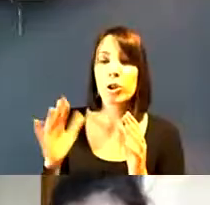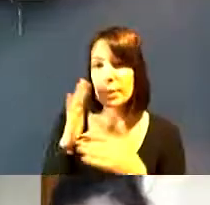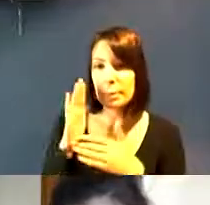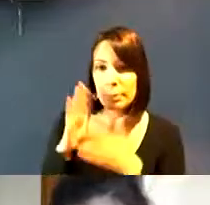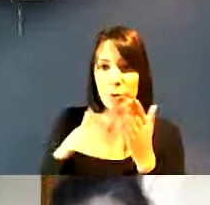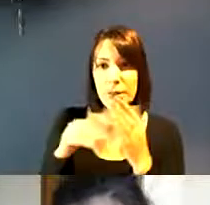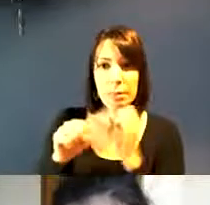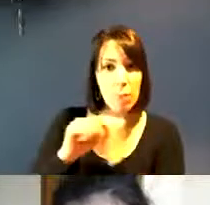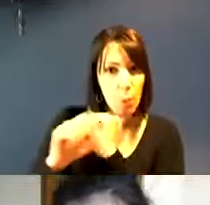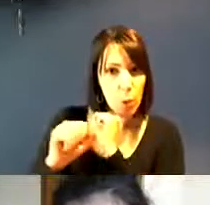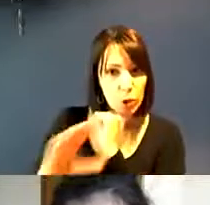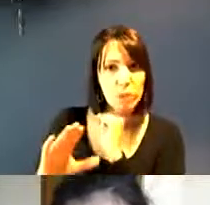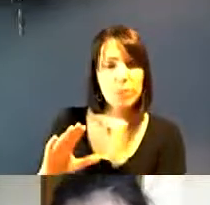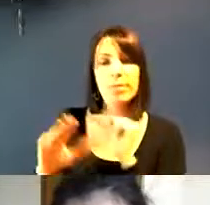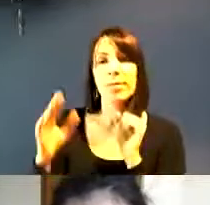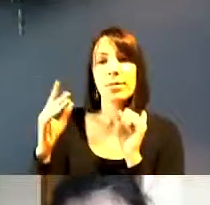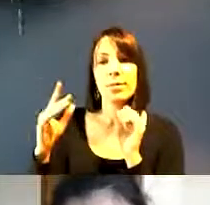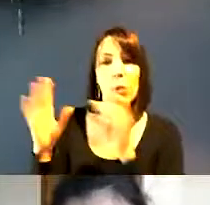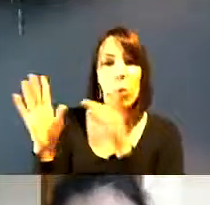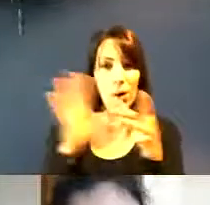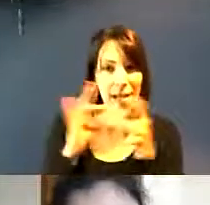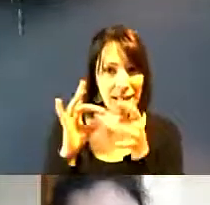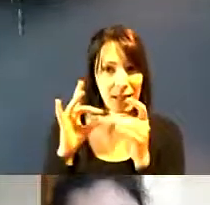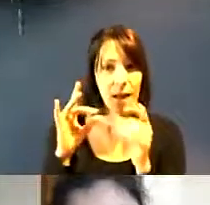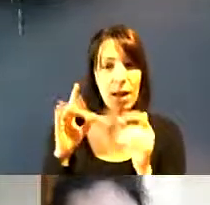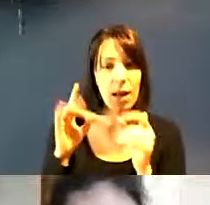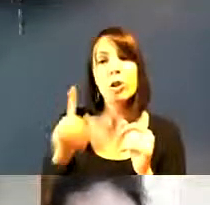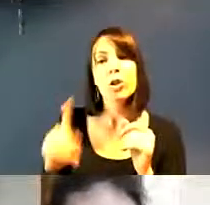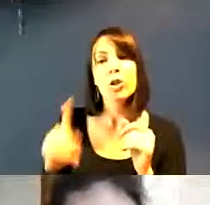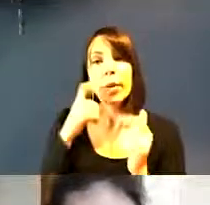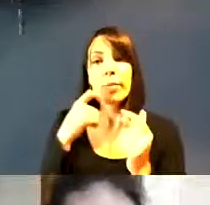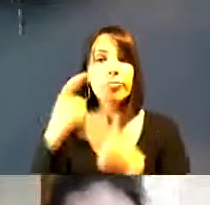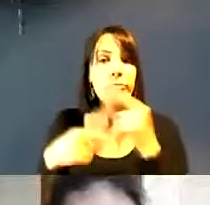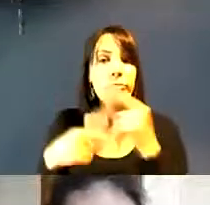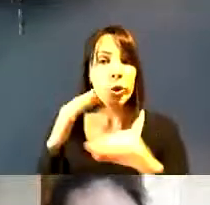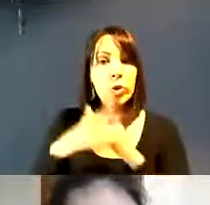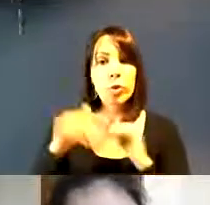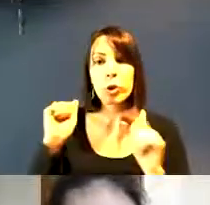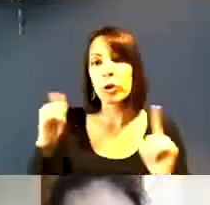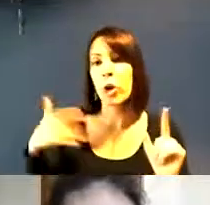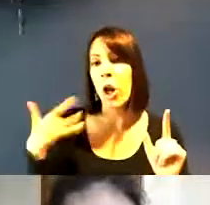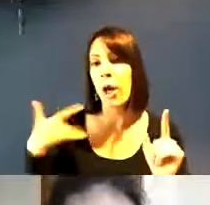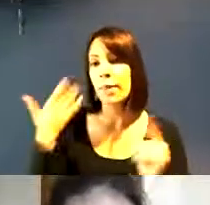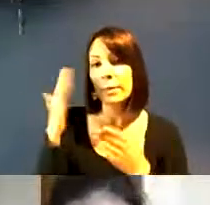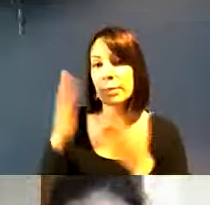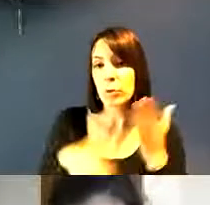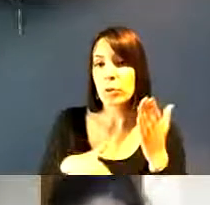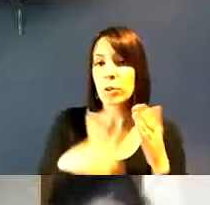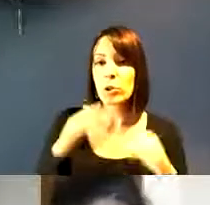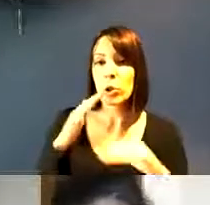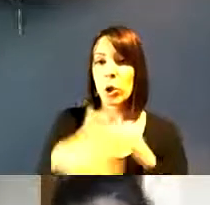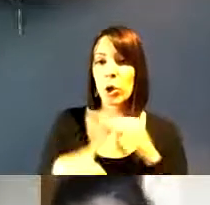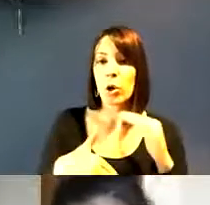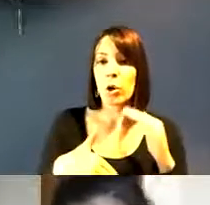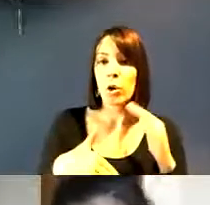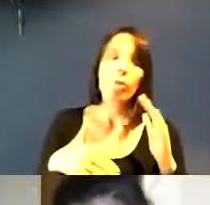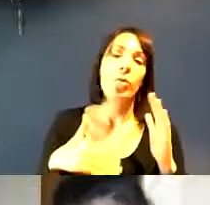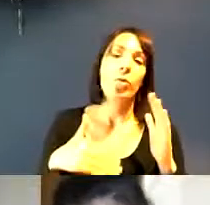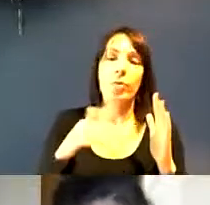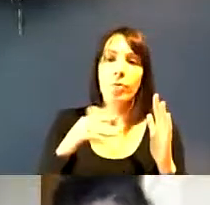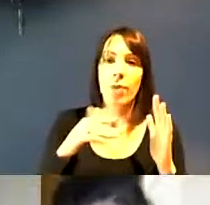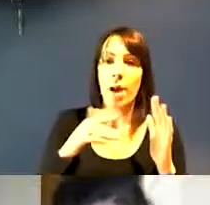Coordinator. And she's going to speak a little bit about her own lived experience of this kind of intersection between sexist and ableist peer